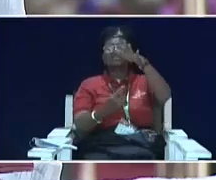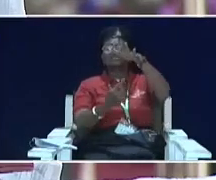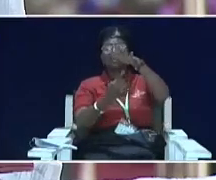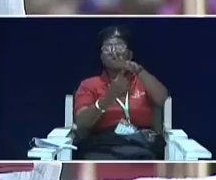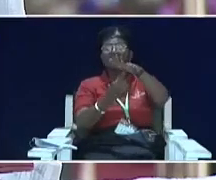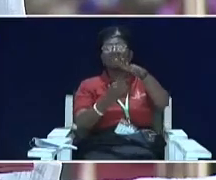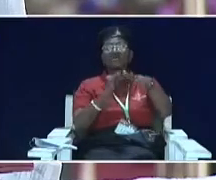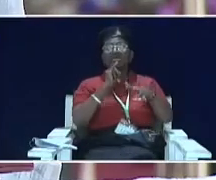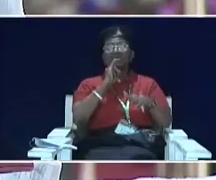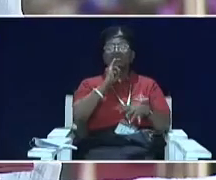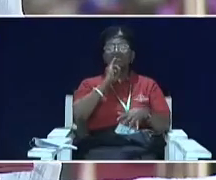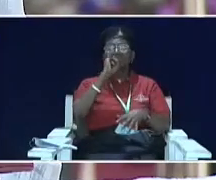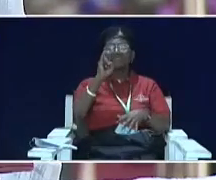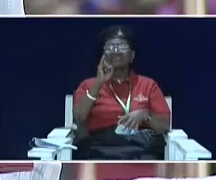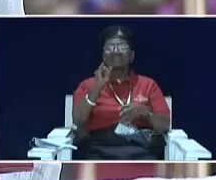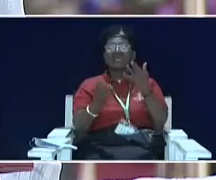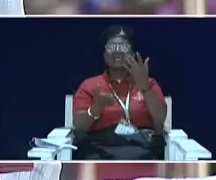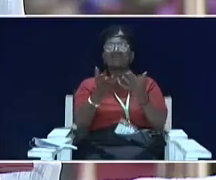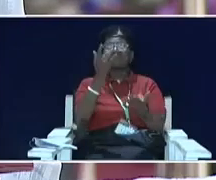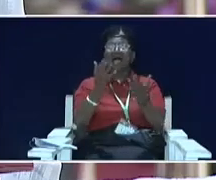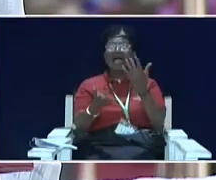is fire.